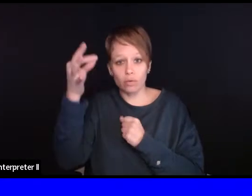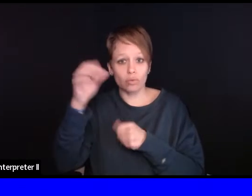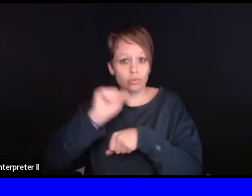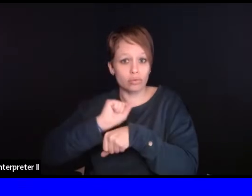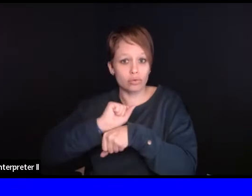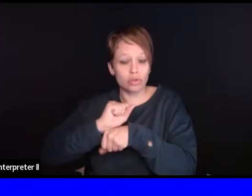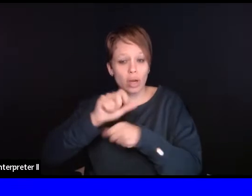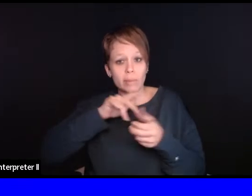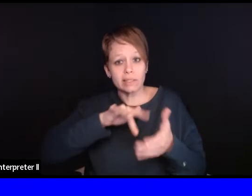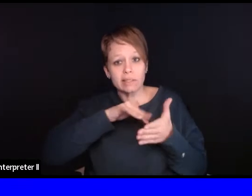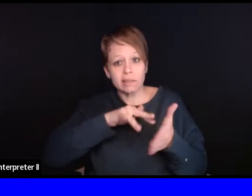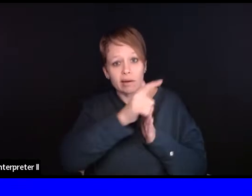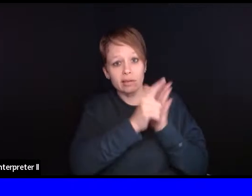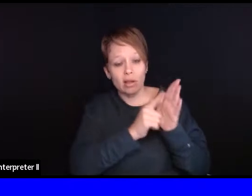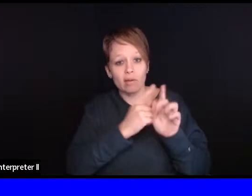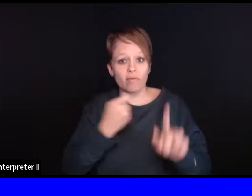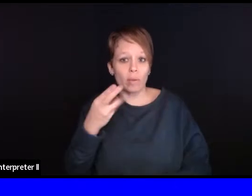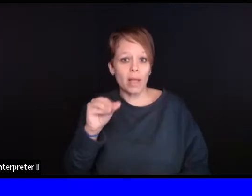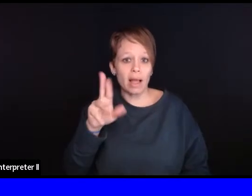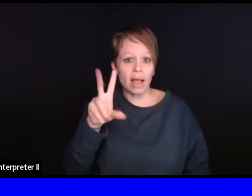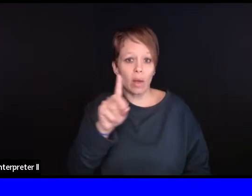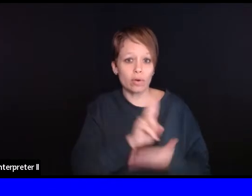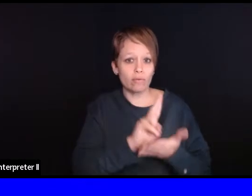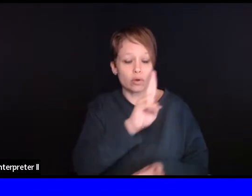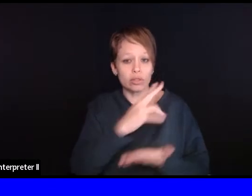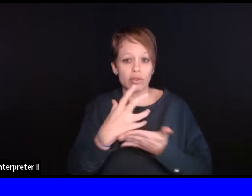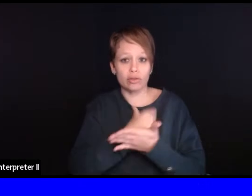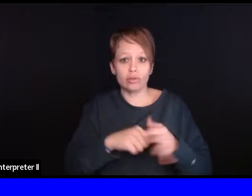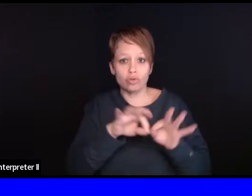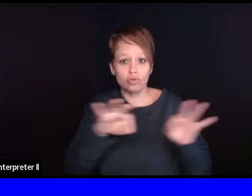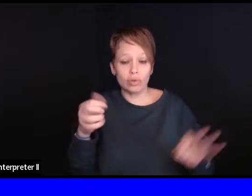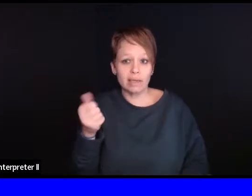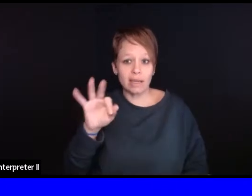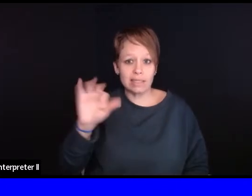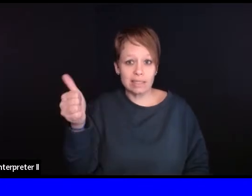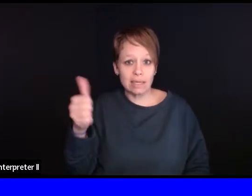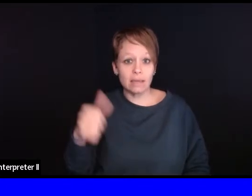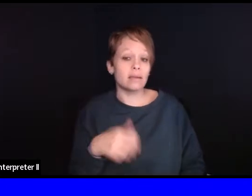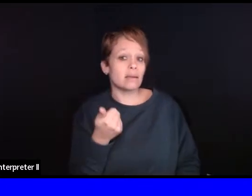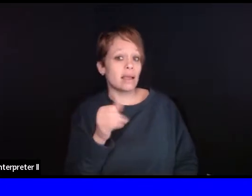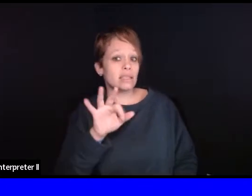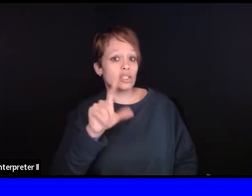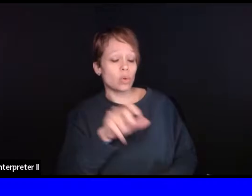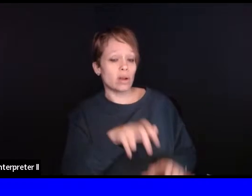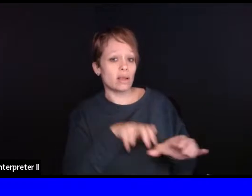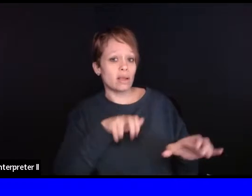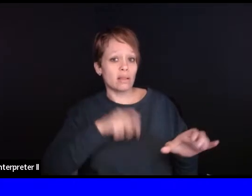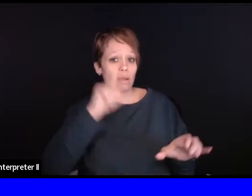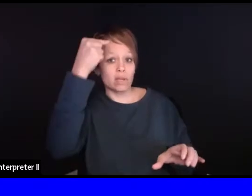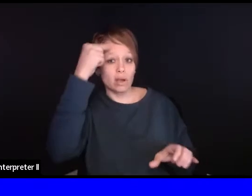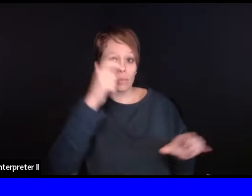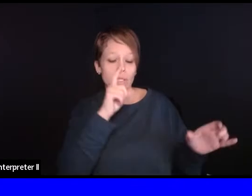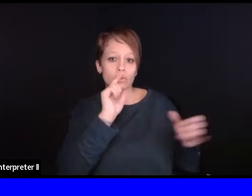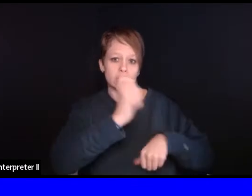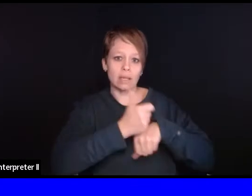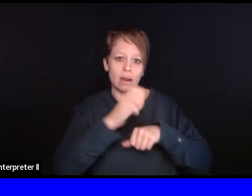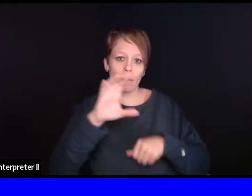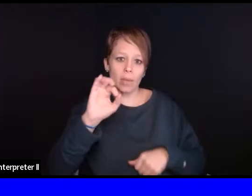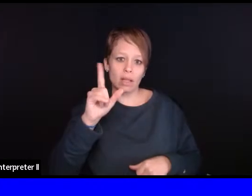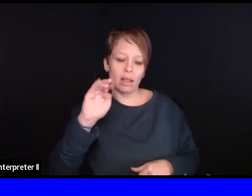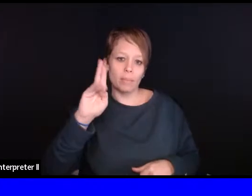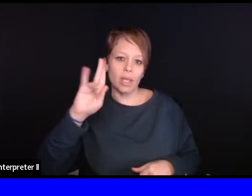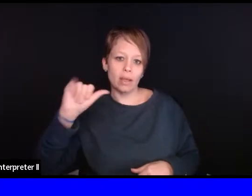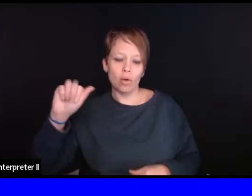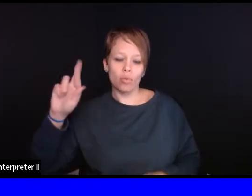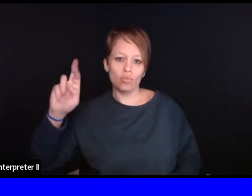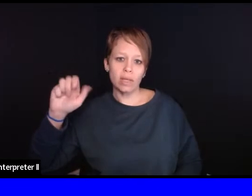University, earning his degree in 1910. In 1920, he left the government to organize the Columbia Realty and Investment Company and began